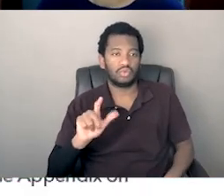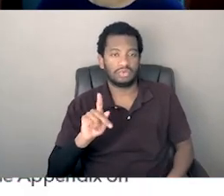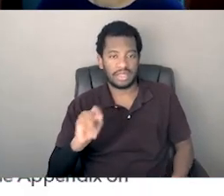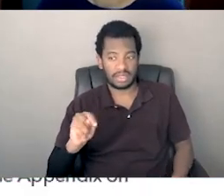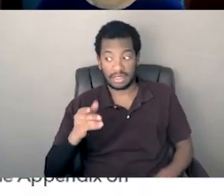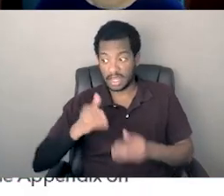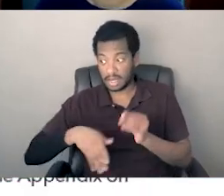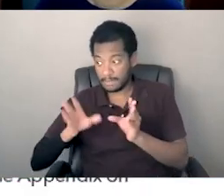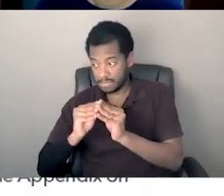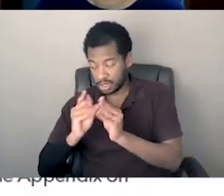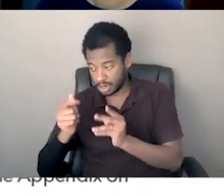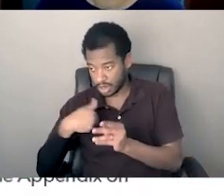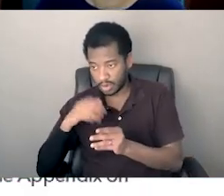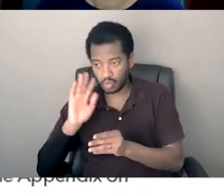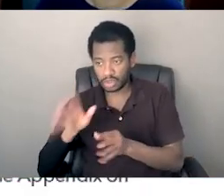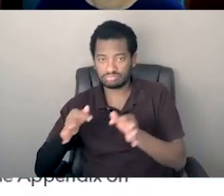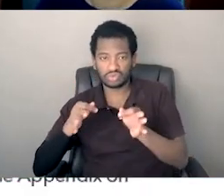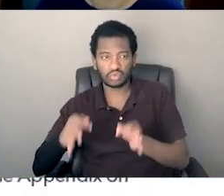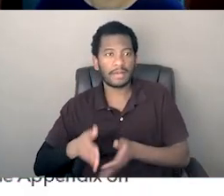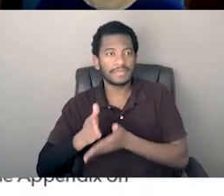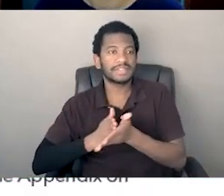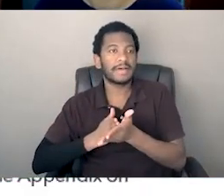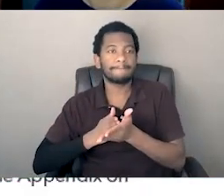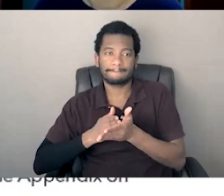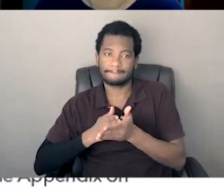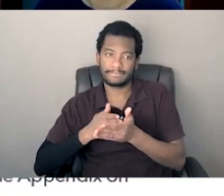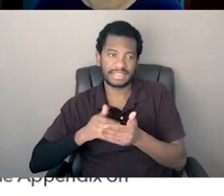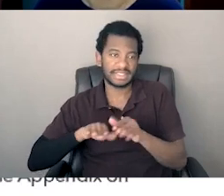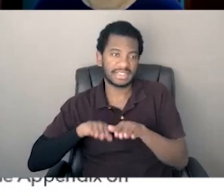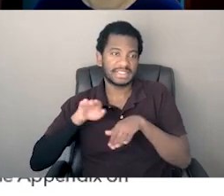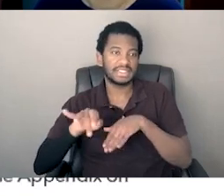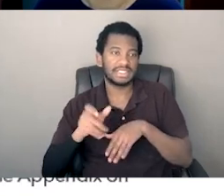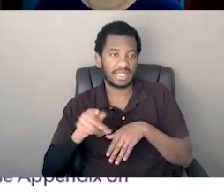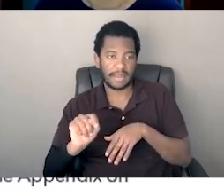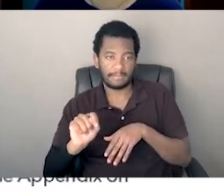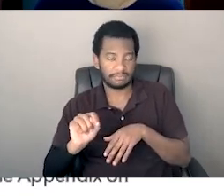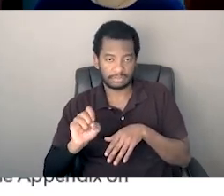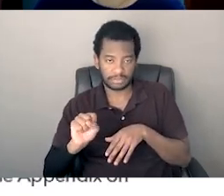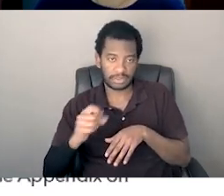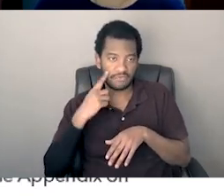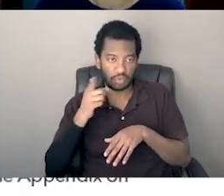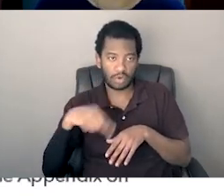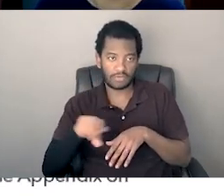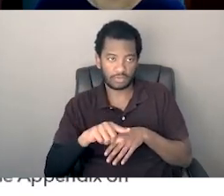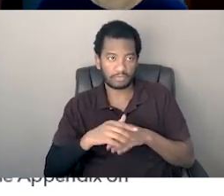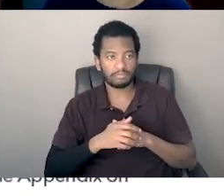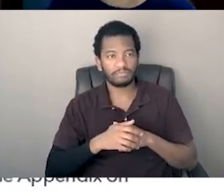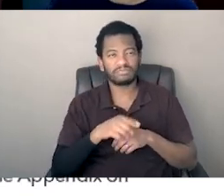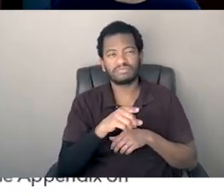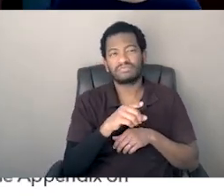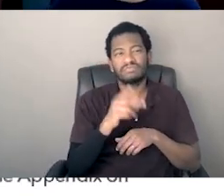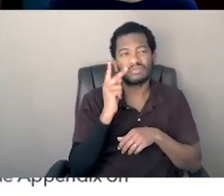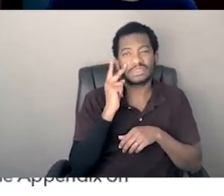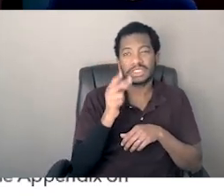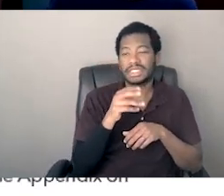take. So these are the 6 principles. Again, like I said, they are about helping you